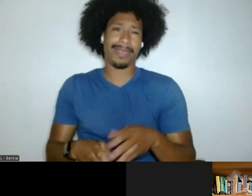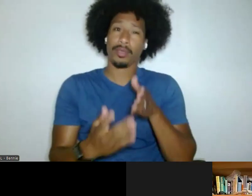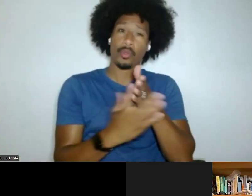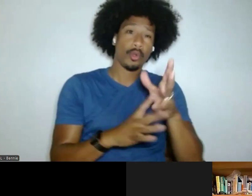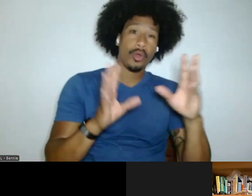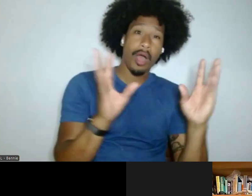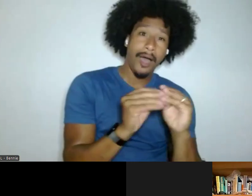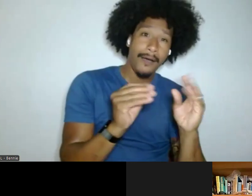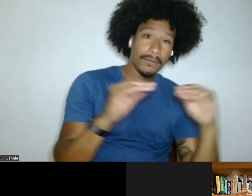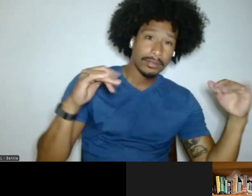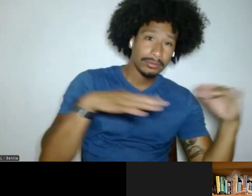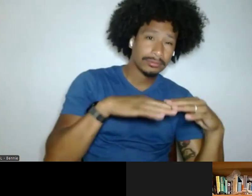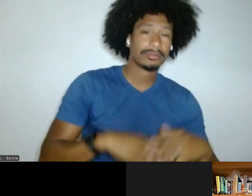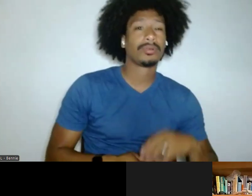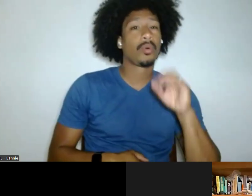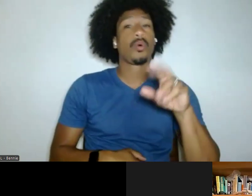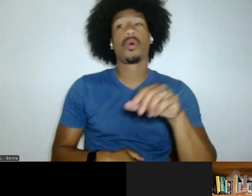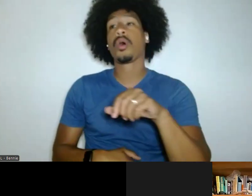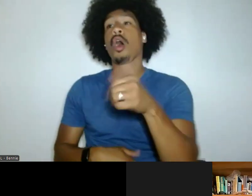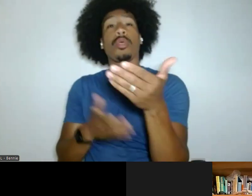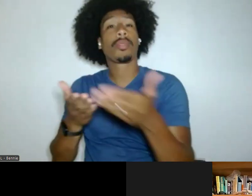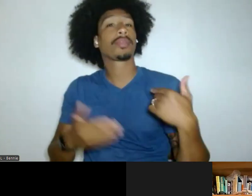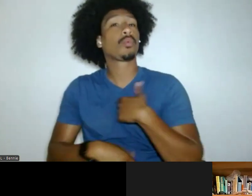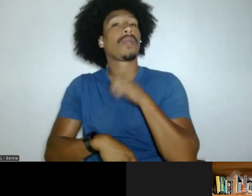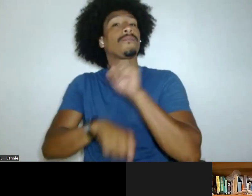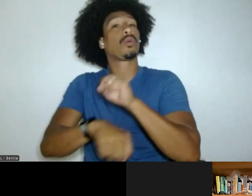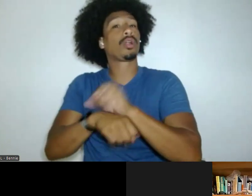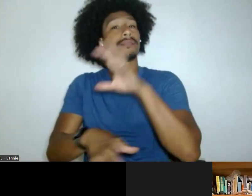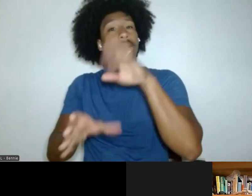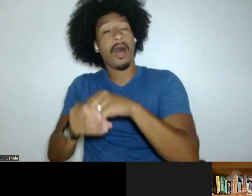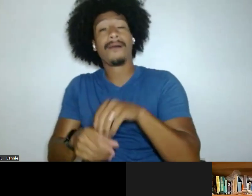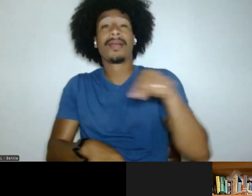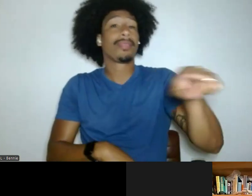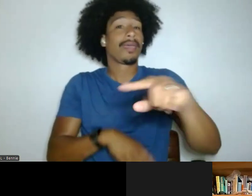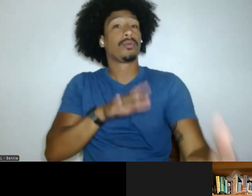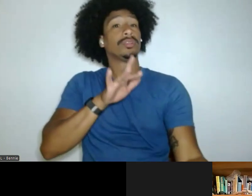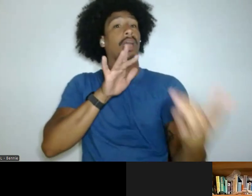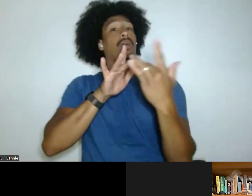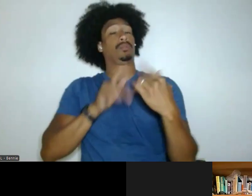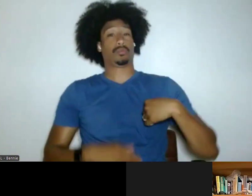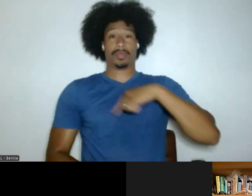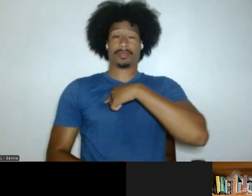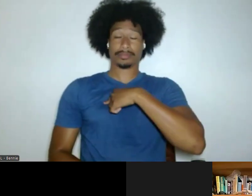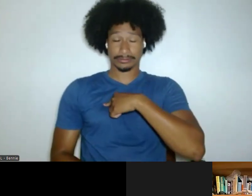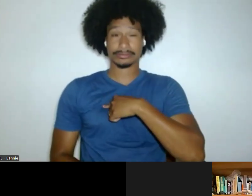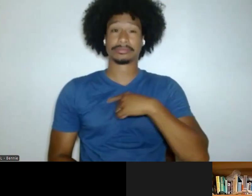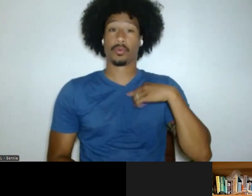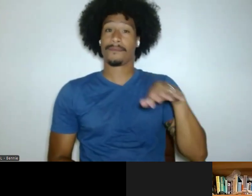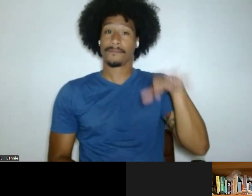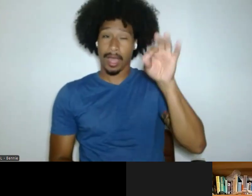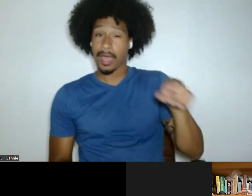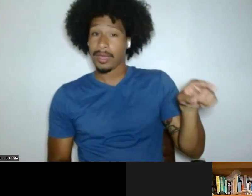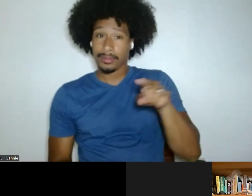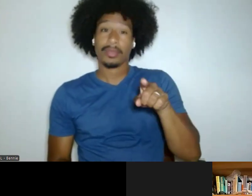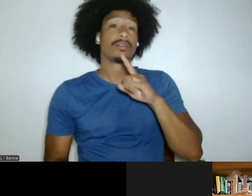or through other teams that we've worked with, and they reach out to us, or we, find a very interesting group